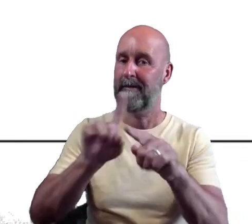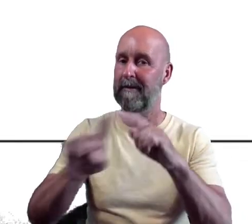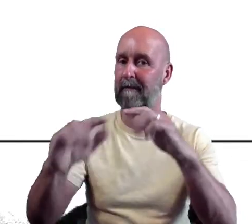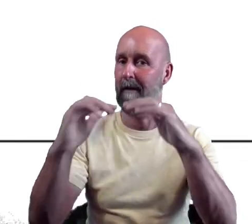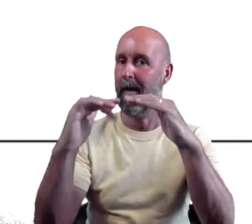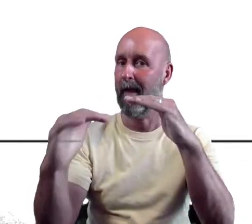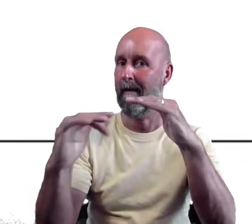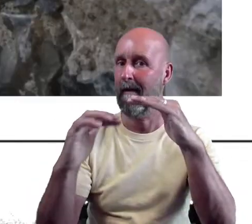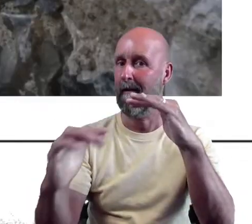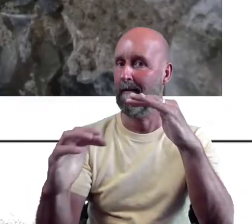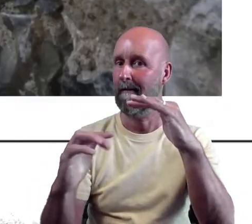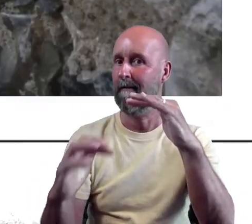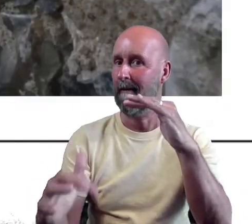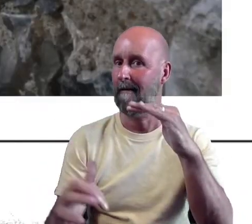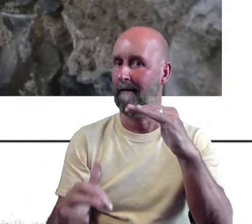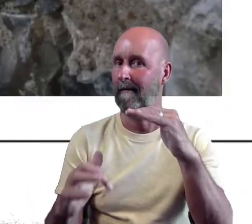effective.